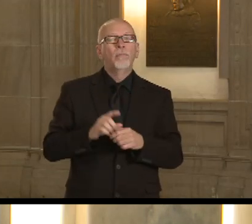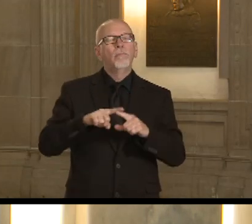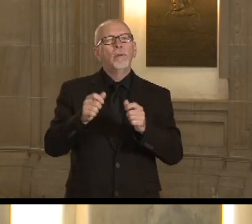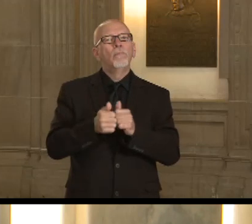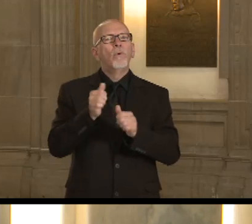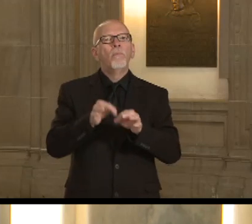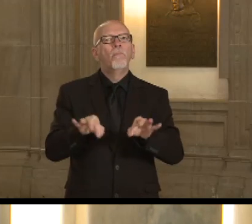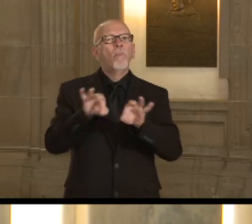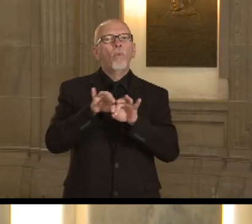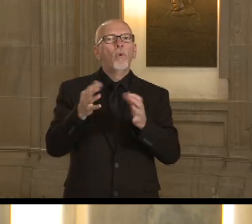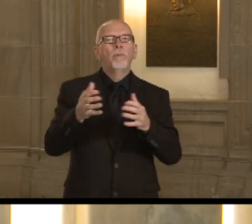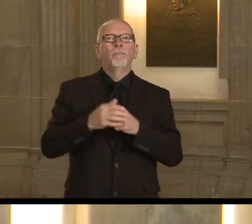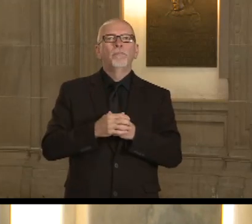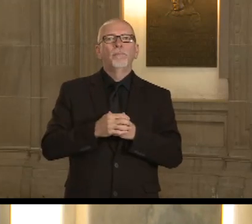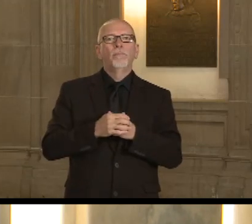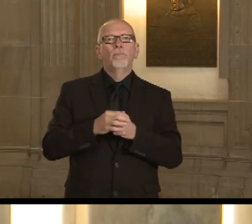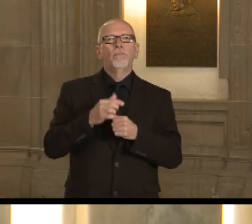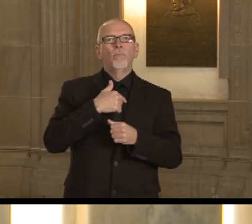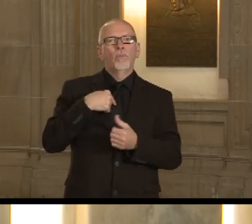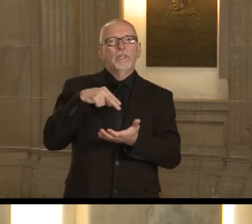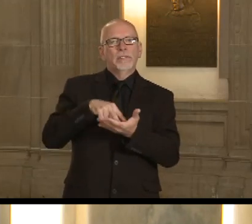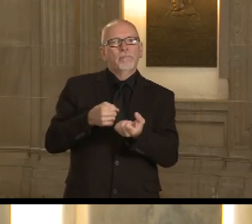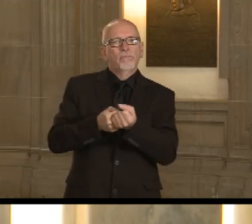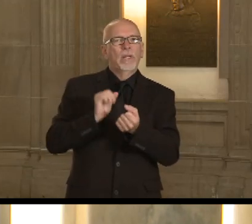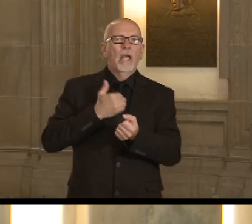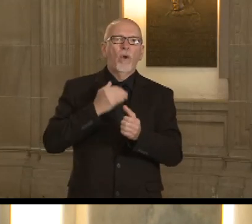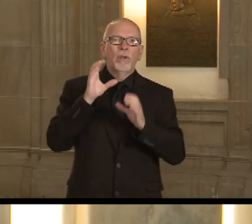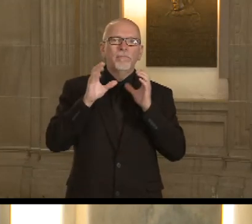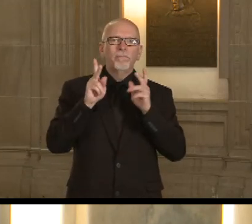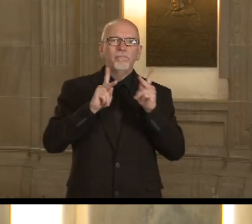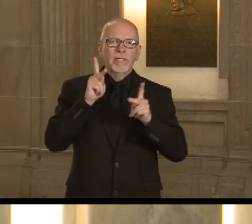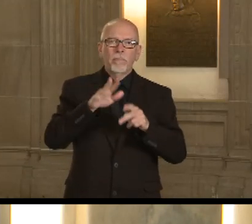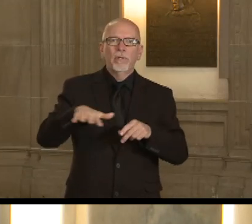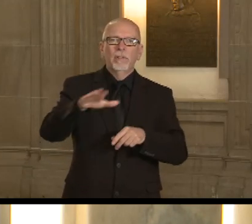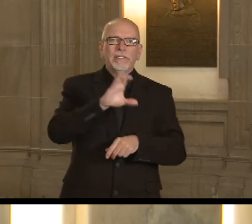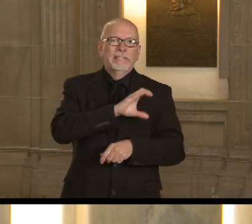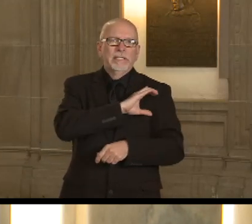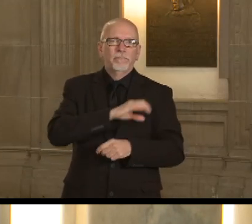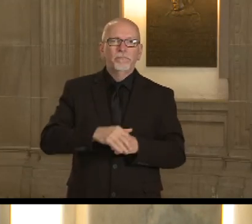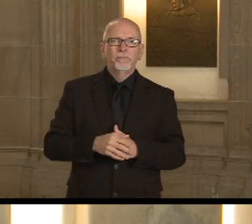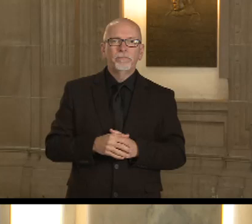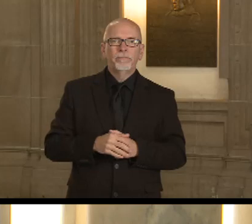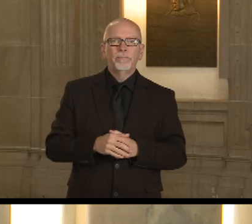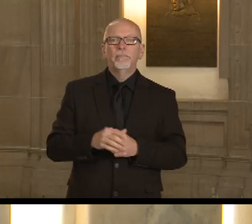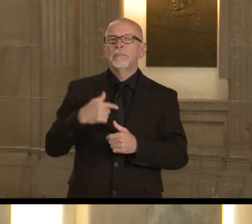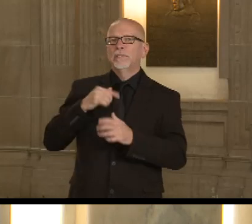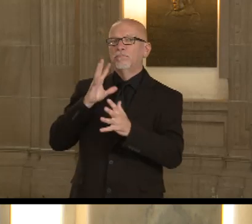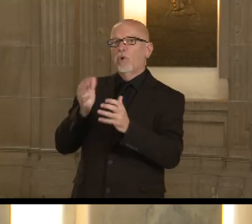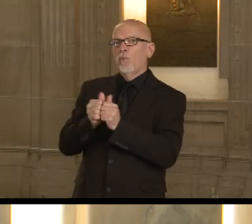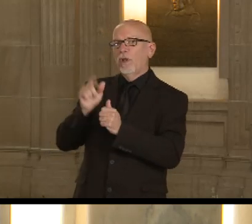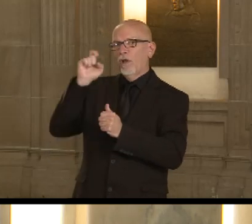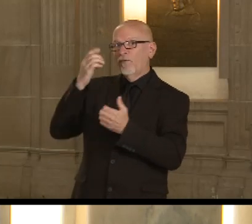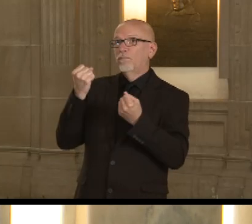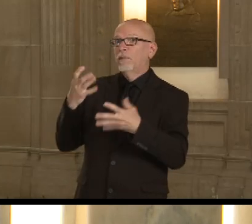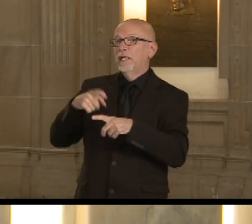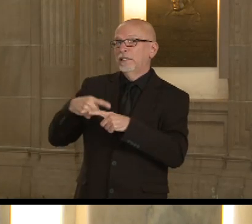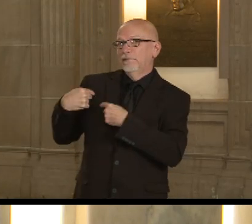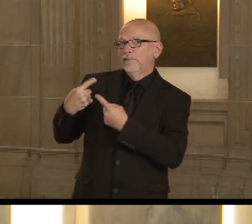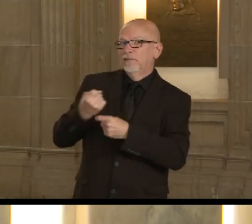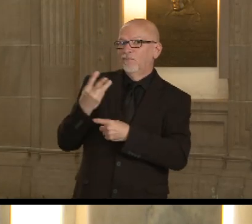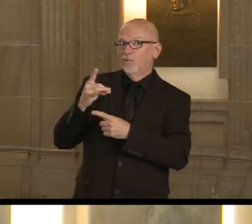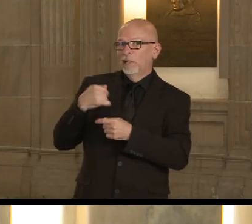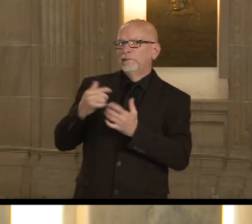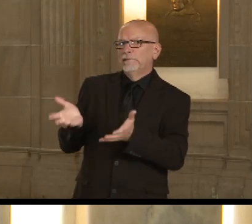most importantly, we stand with our citizens. I spoke to the governor many times over these last few